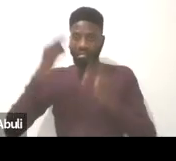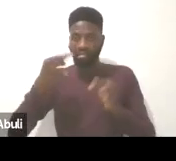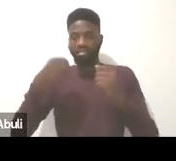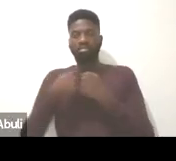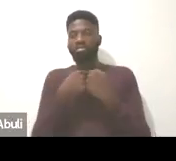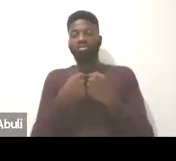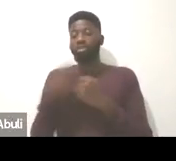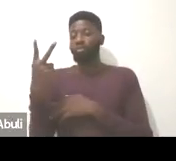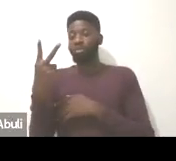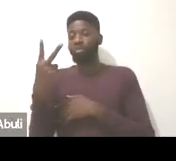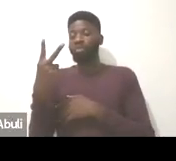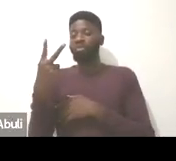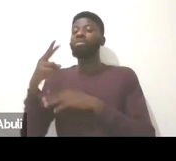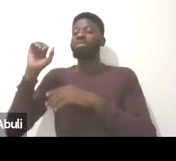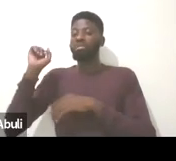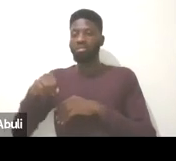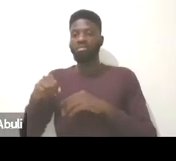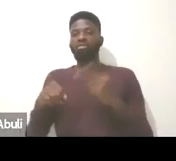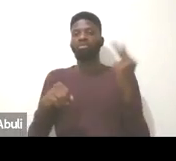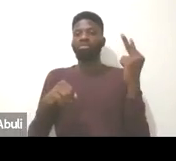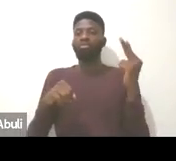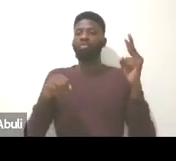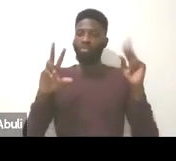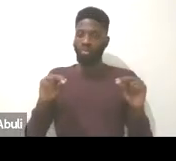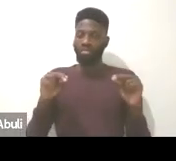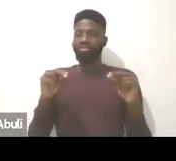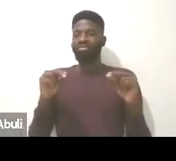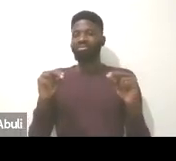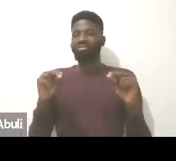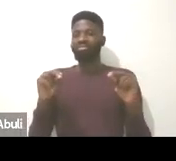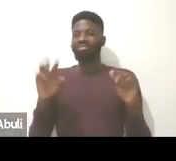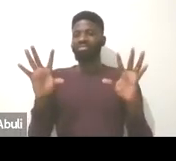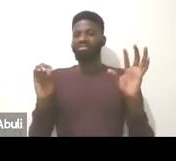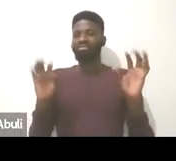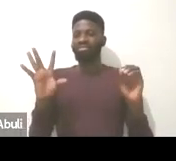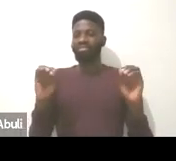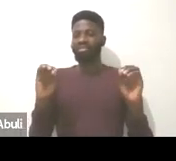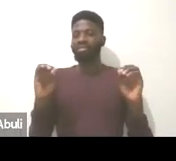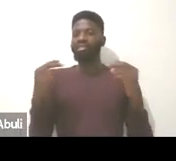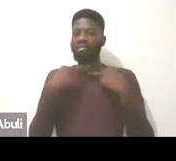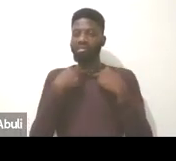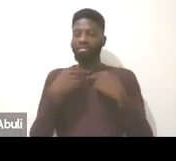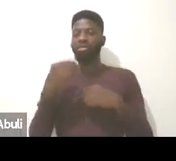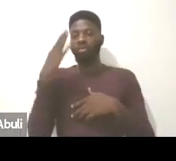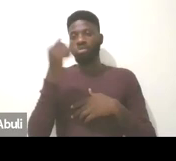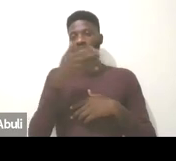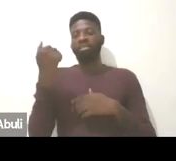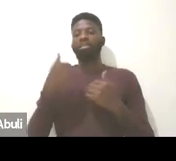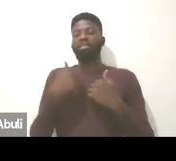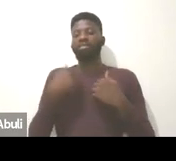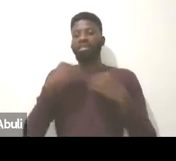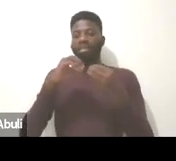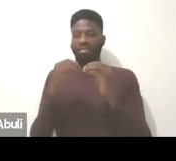watu wawili wamekubali, wengine wamekataa wawili. So mnabaki at a stalemate. So that's why you'll mostly find odd numbers in